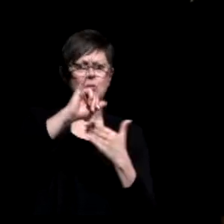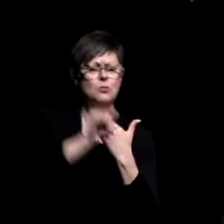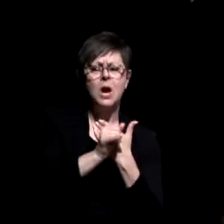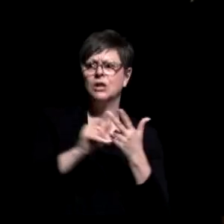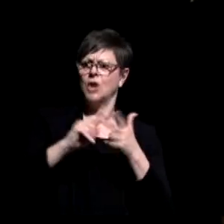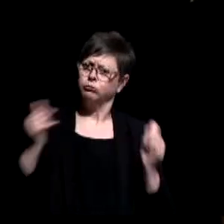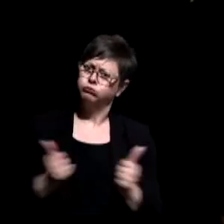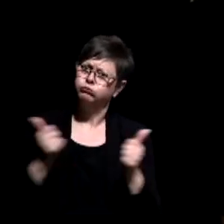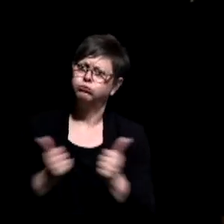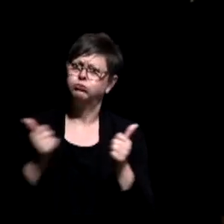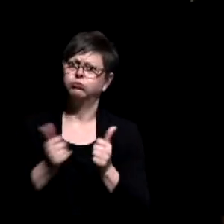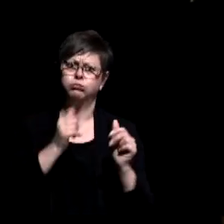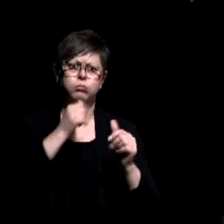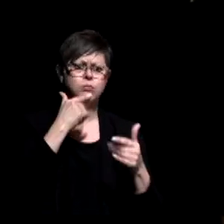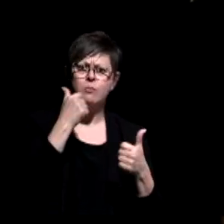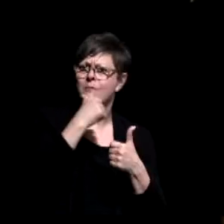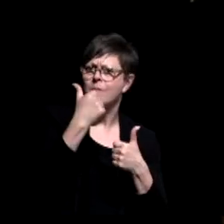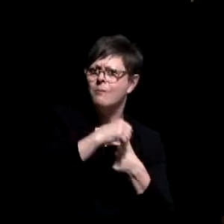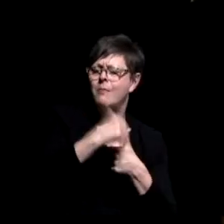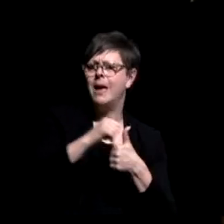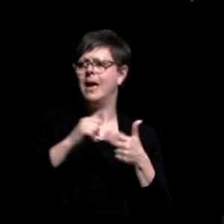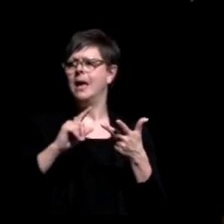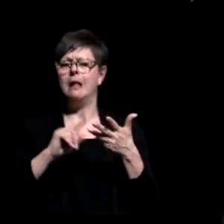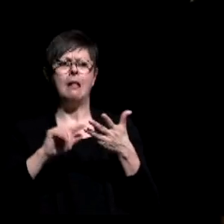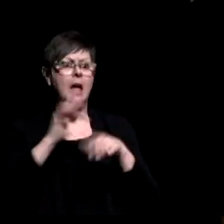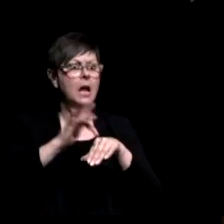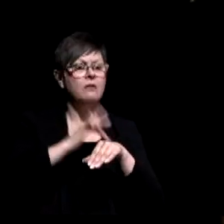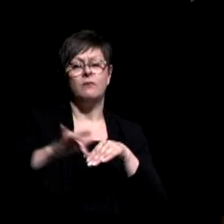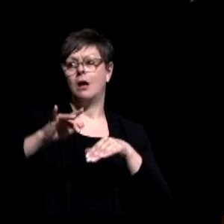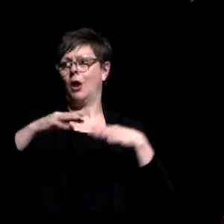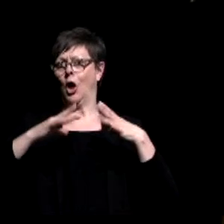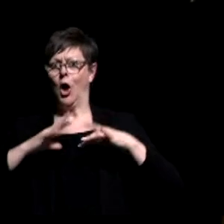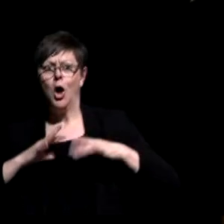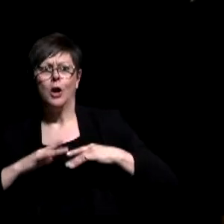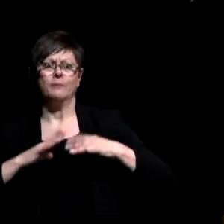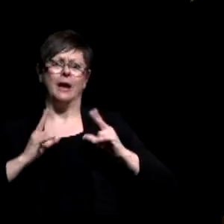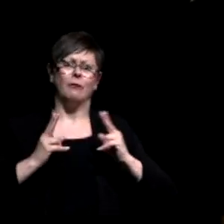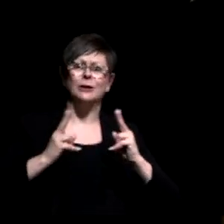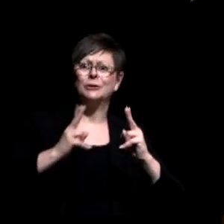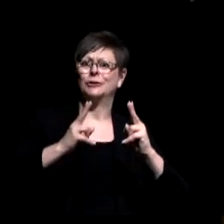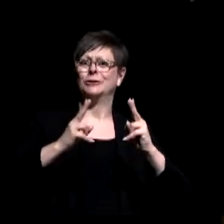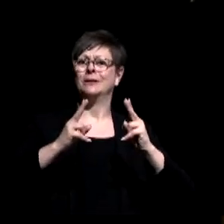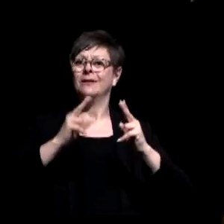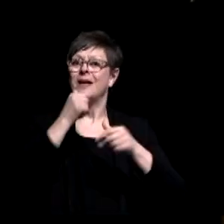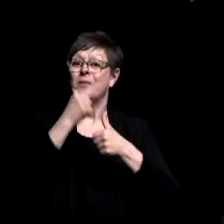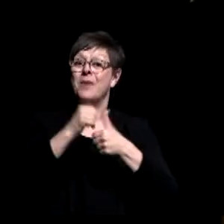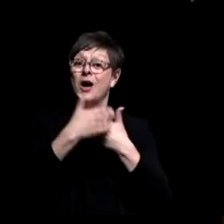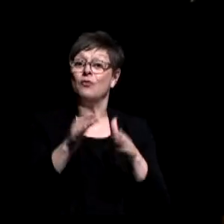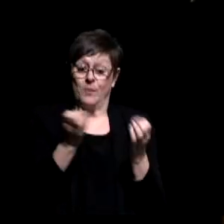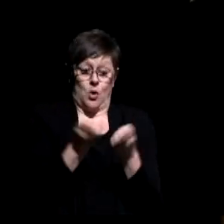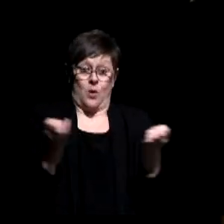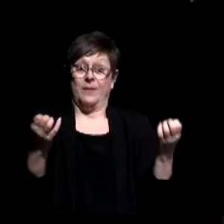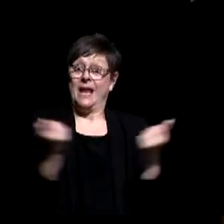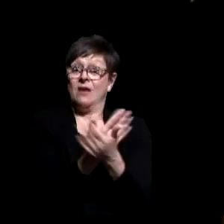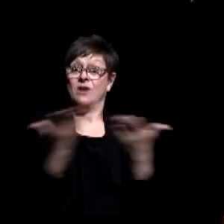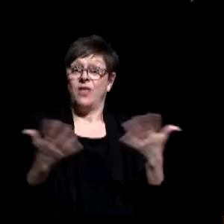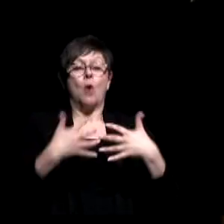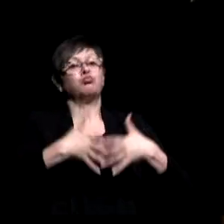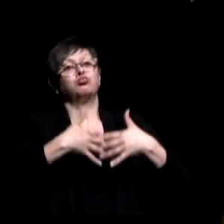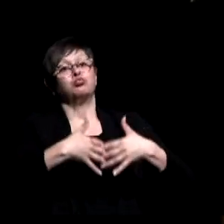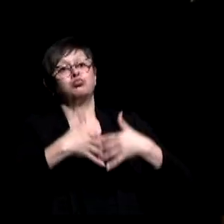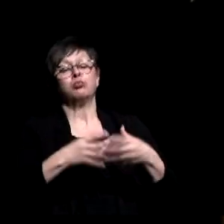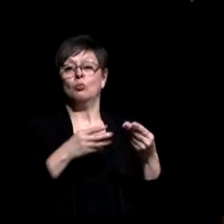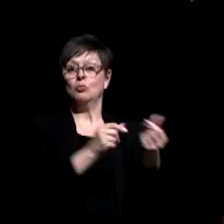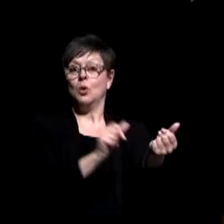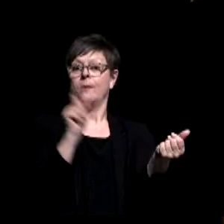volumes, material availability, holiday season rush, and ensuring mailroom equipment functionality while